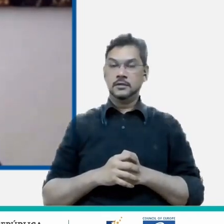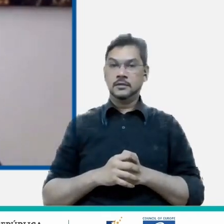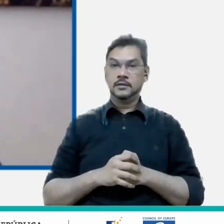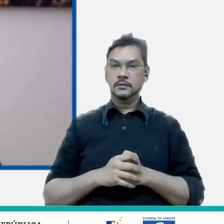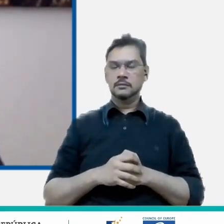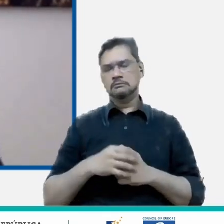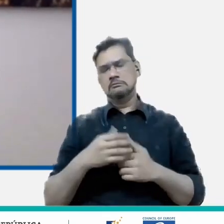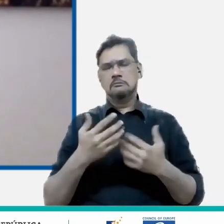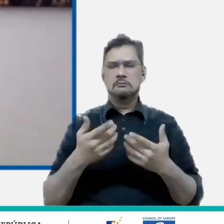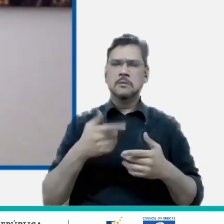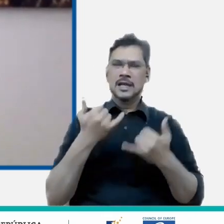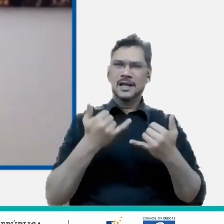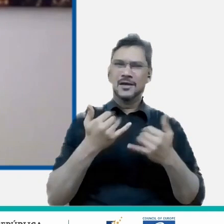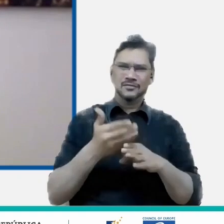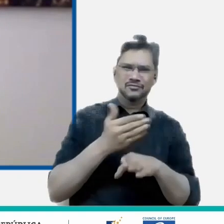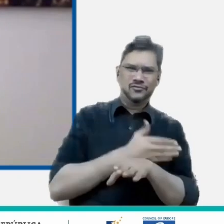that were said.